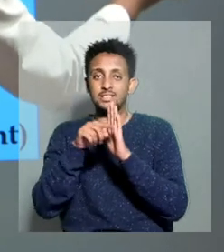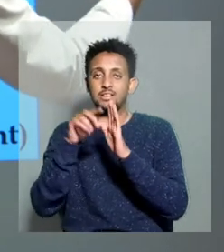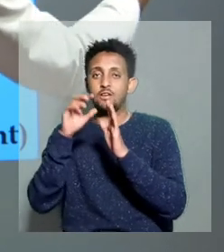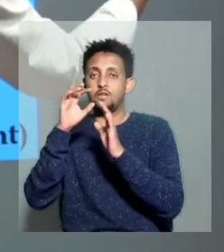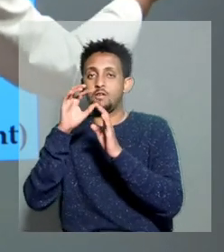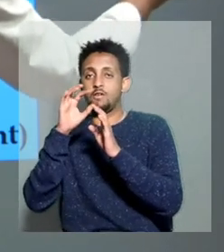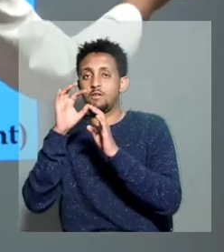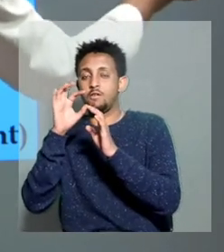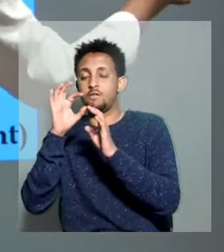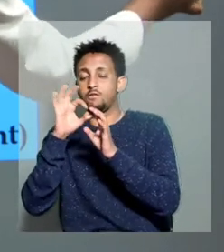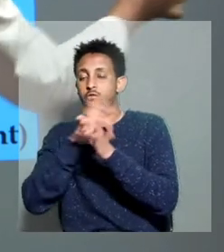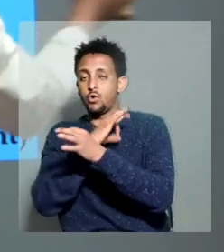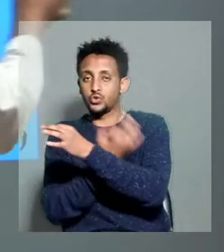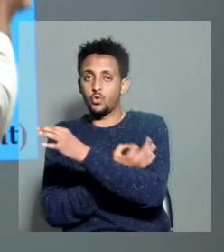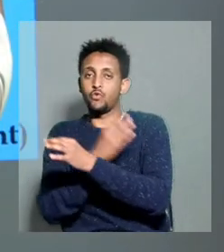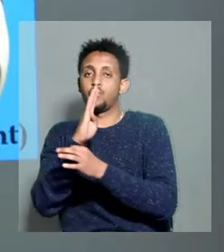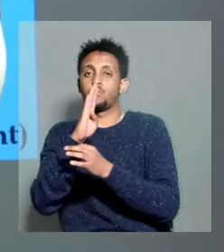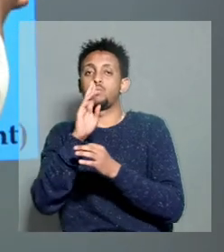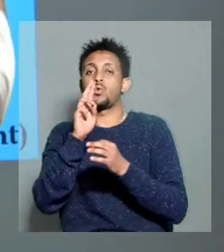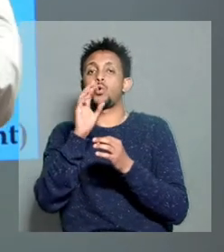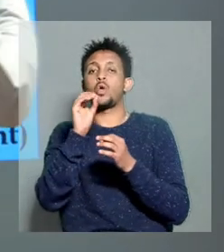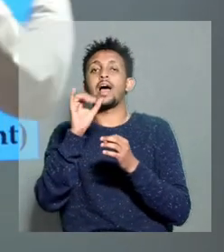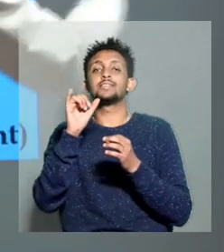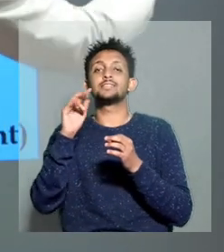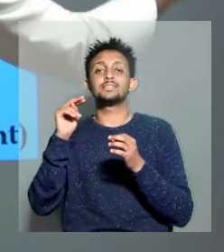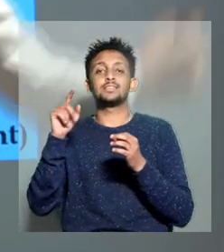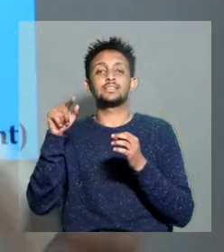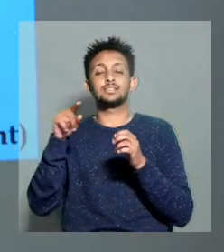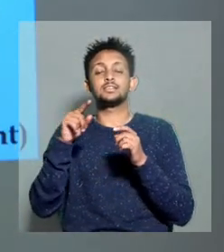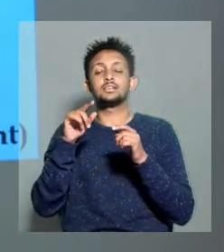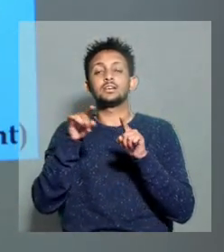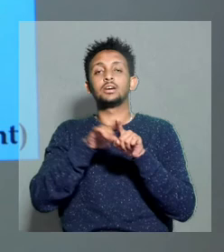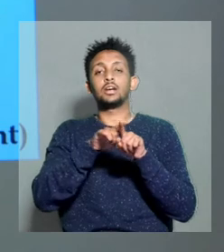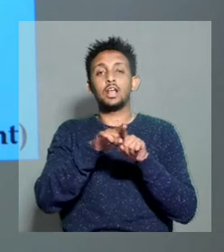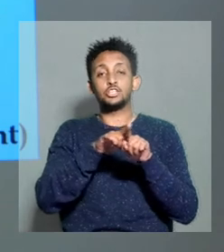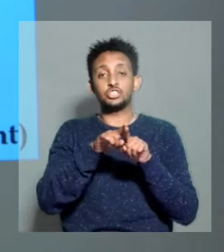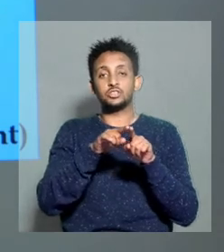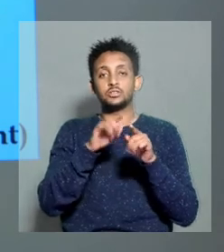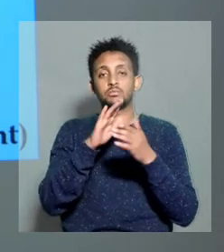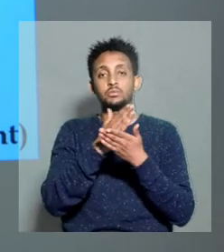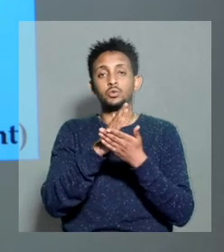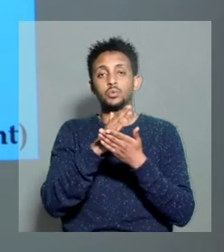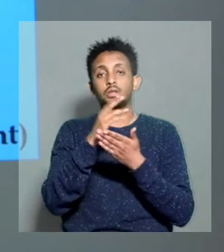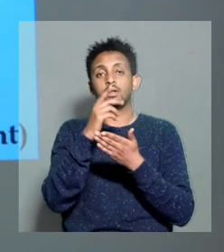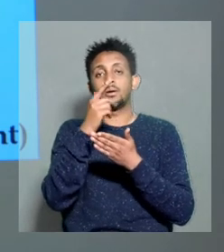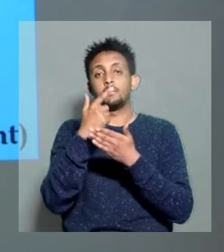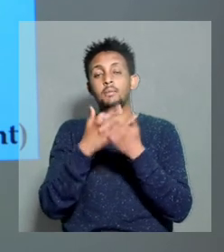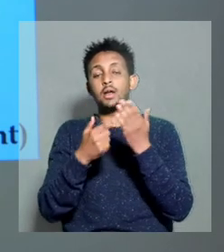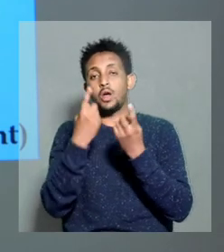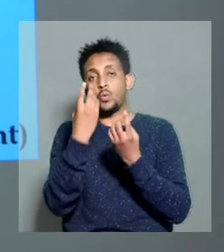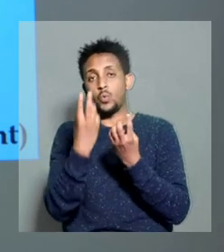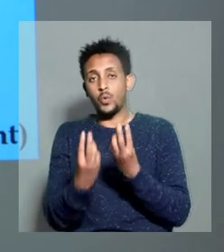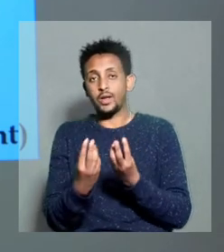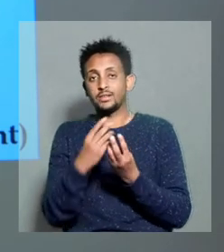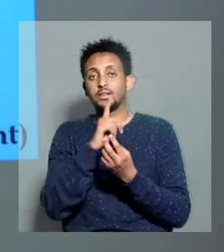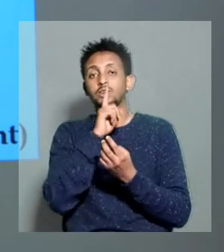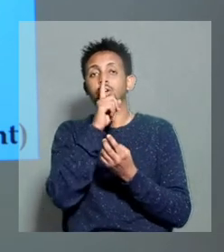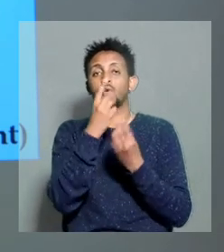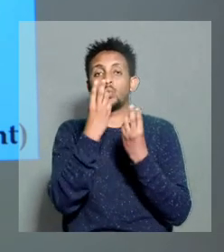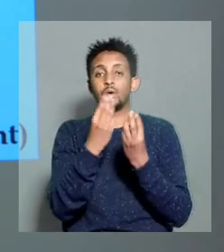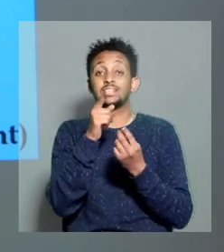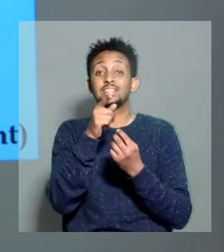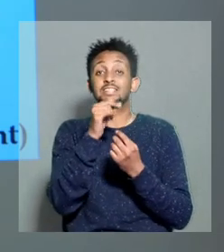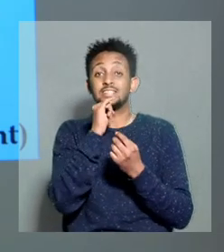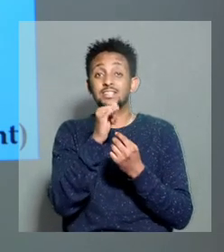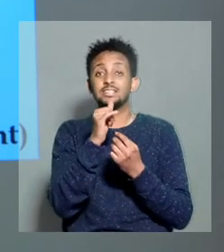buoyancy. It's possible to find such kind of relation between apparent weight and real weight. And this